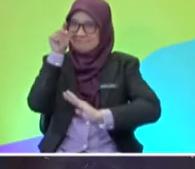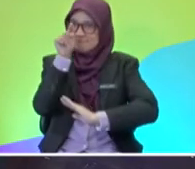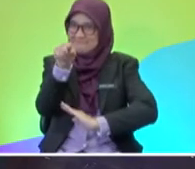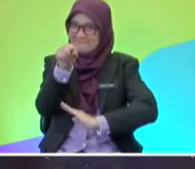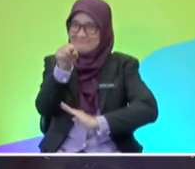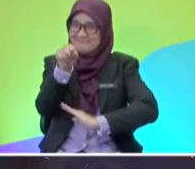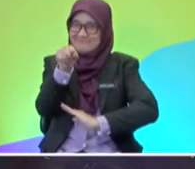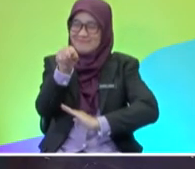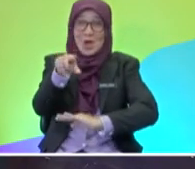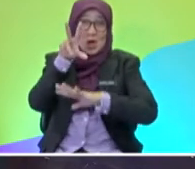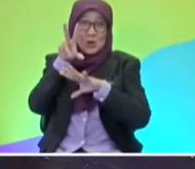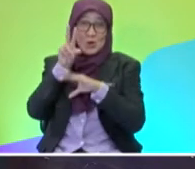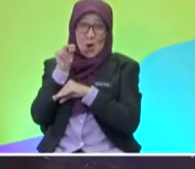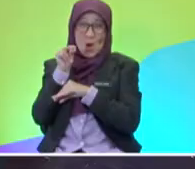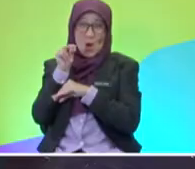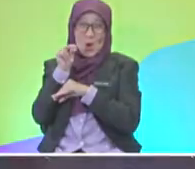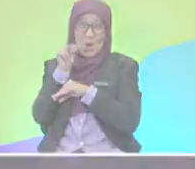next. Oh no!